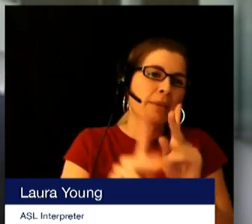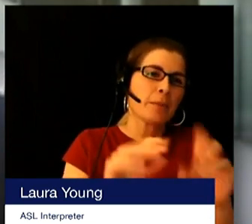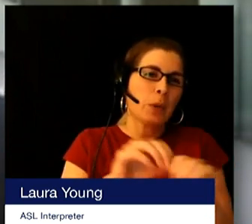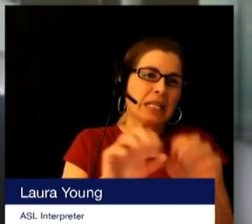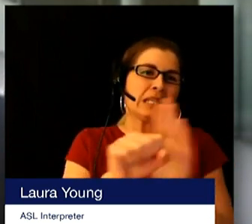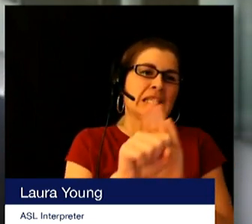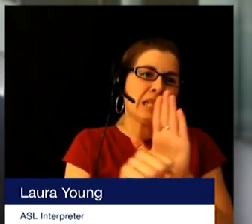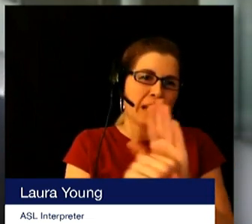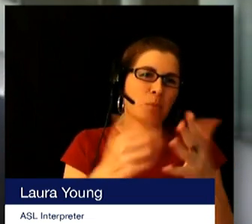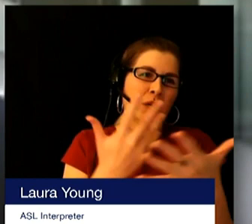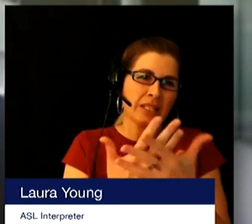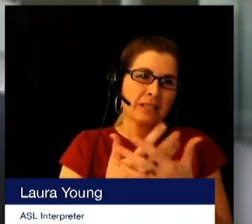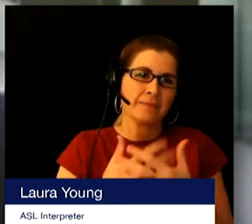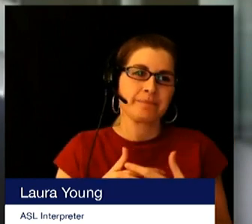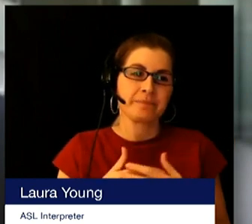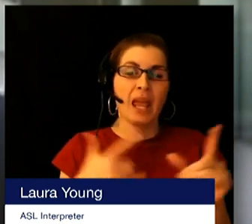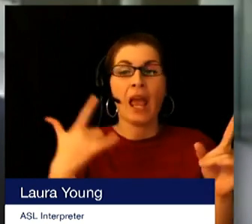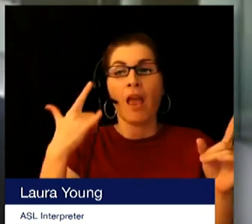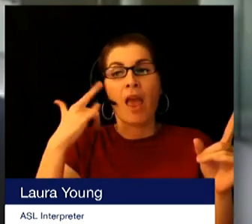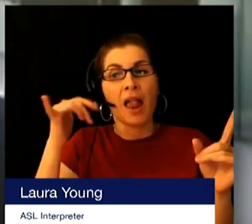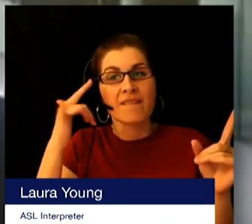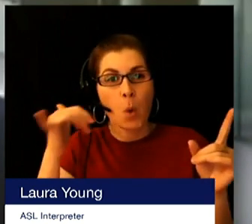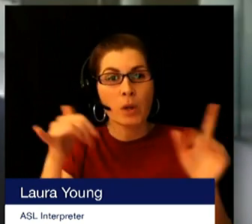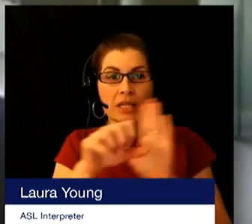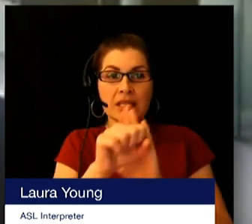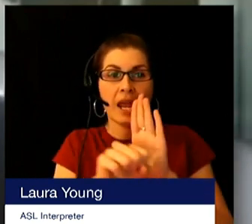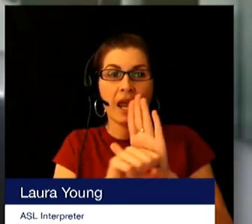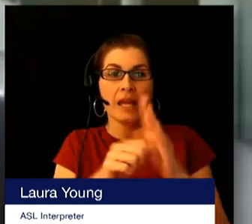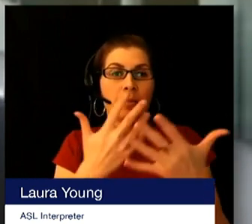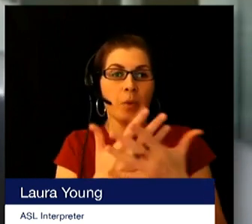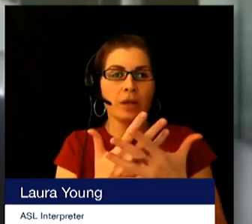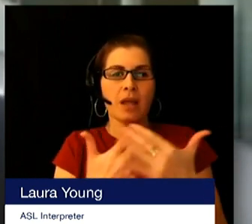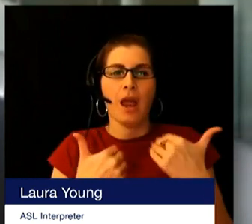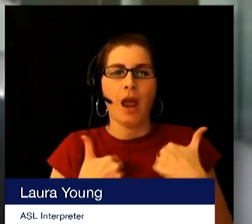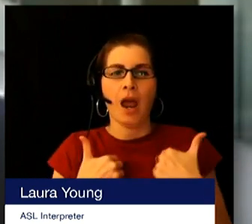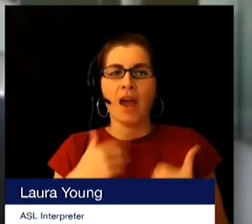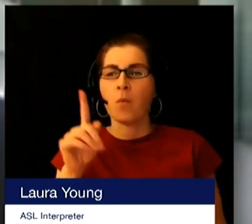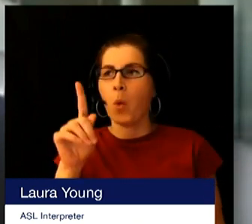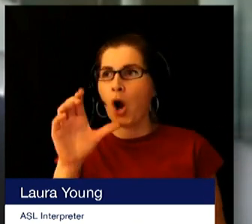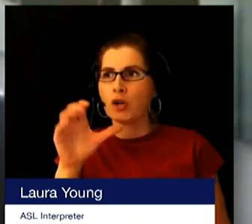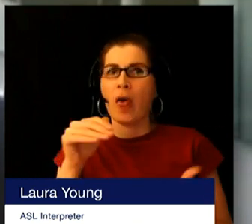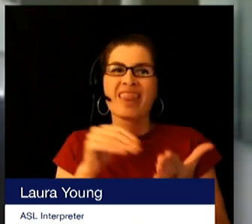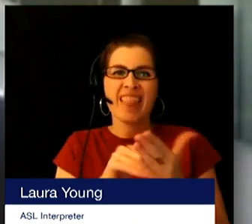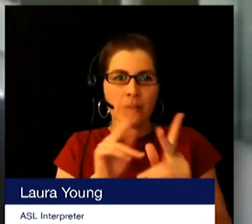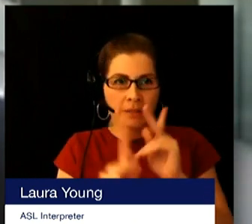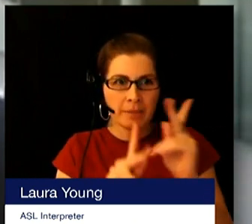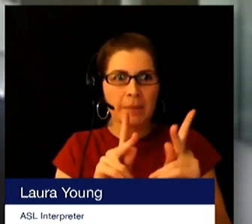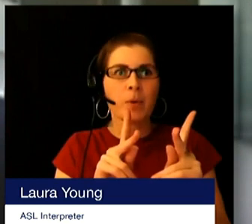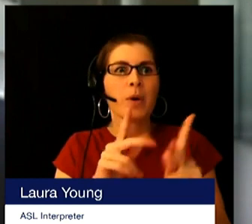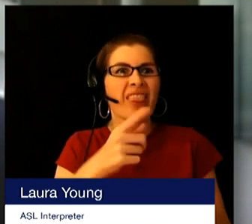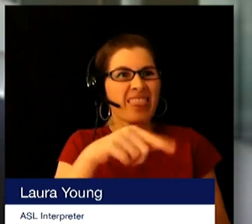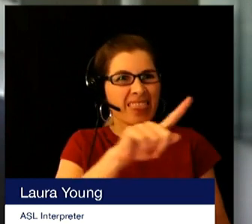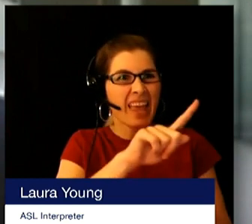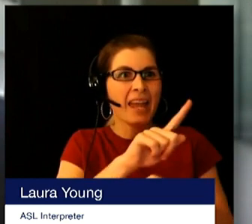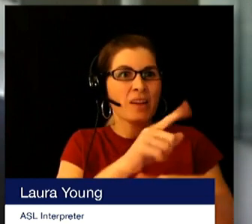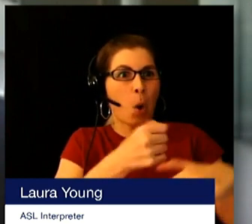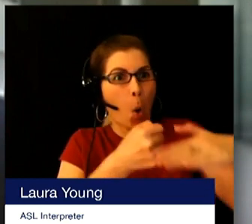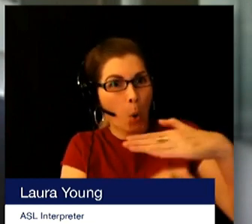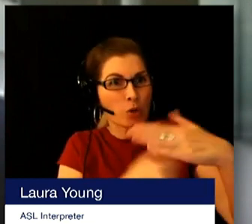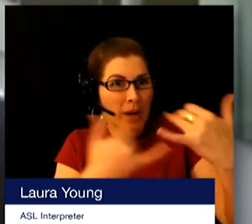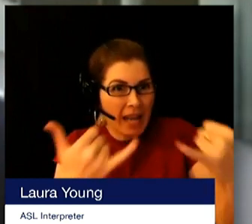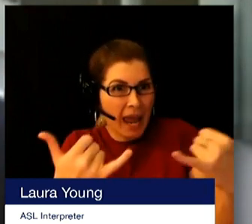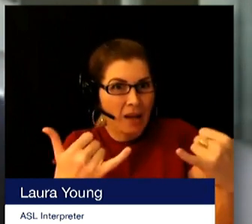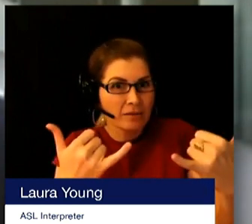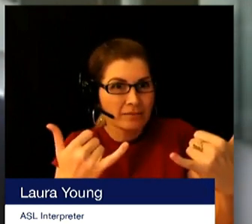Look, California State Prison has over 100,000 people incarcerated today, just today. And that is